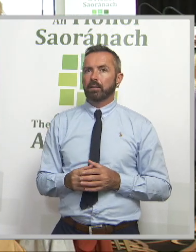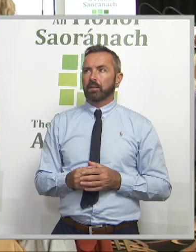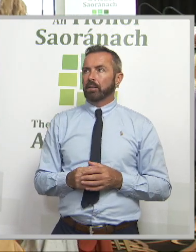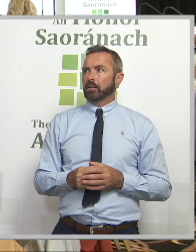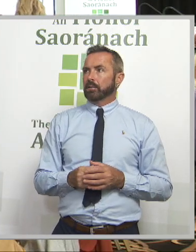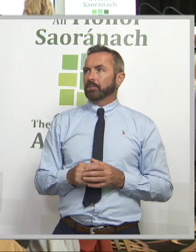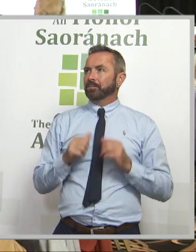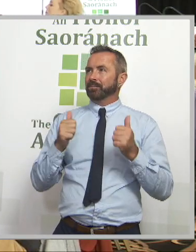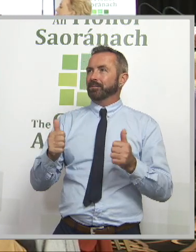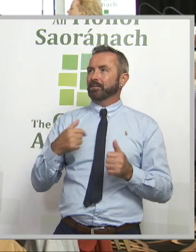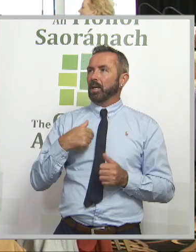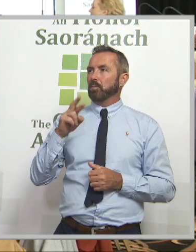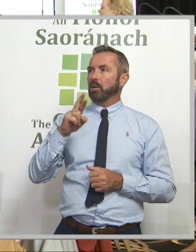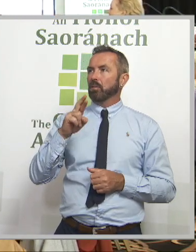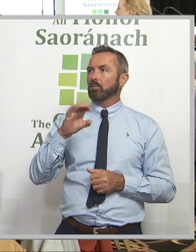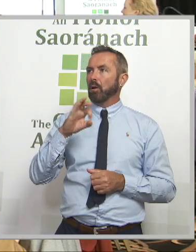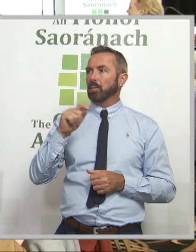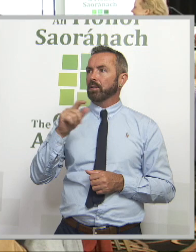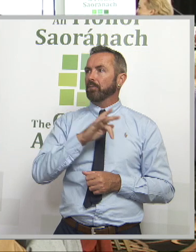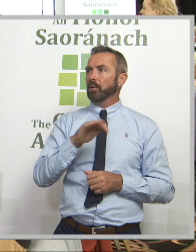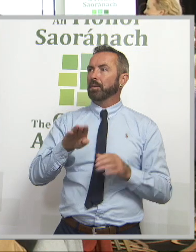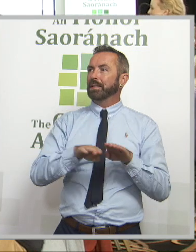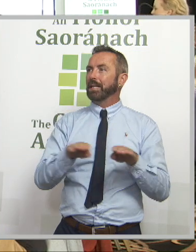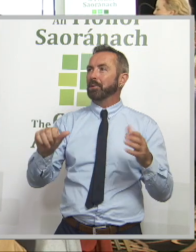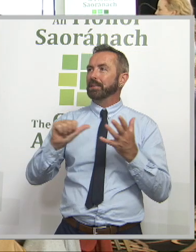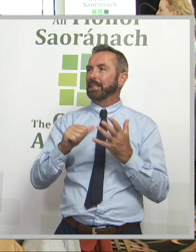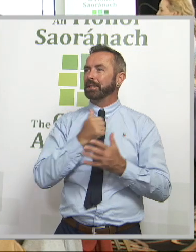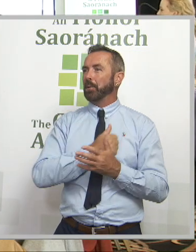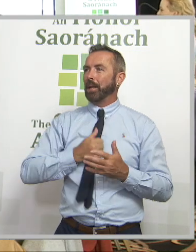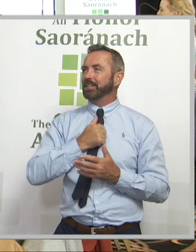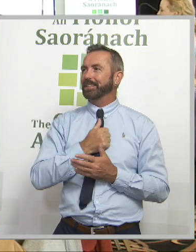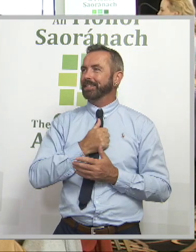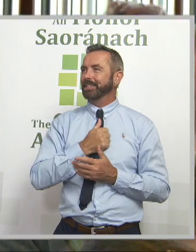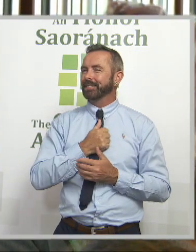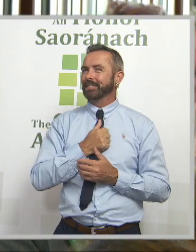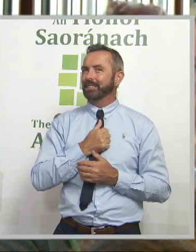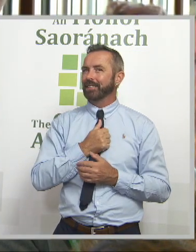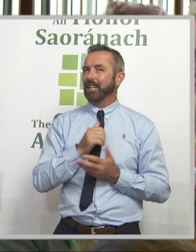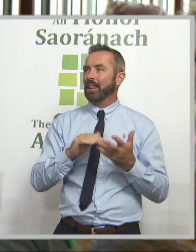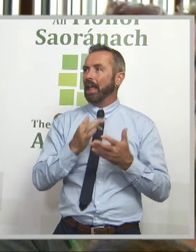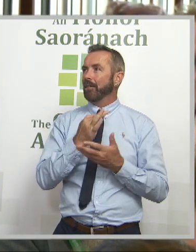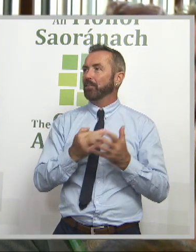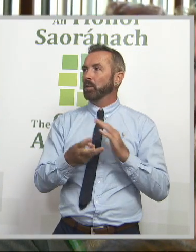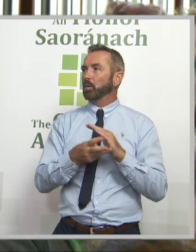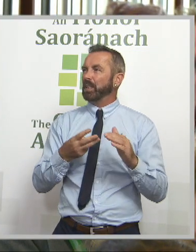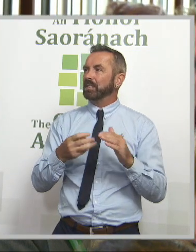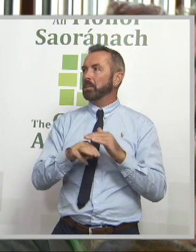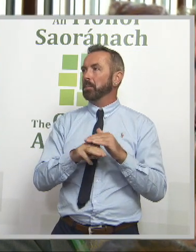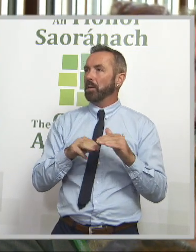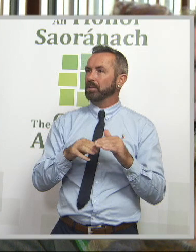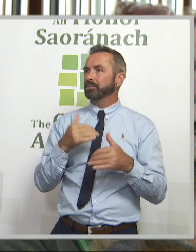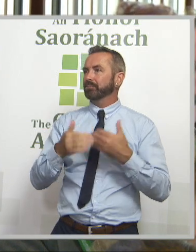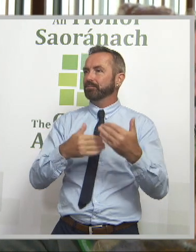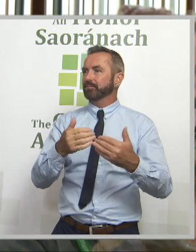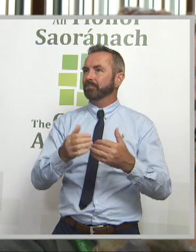Hi, yeah, Robert from Troublesome Table 6. Apologies. Over the last couple of weeks and months we've been doing this, the one thing that's become to the